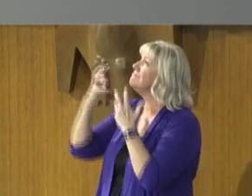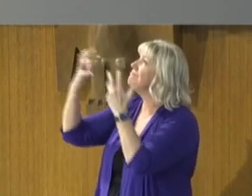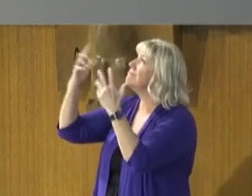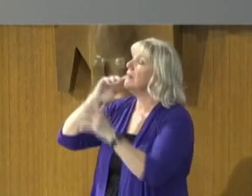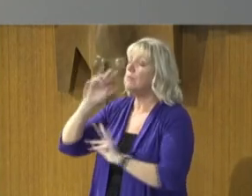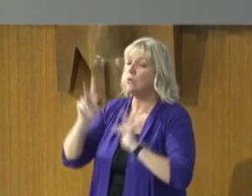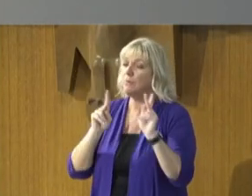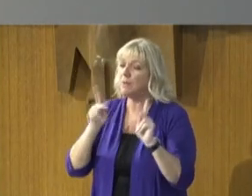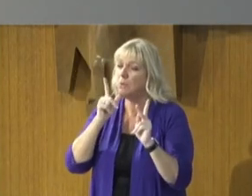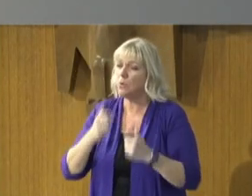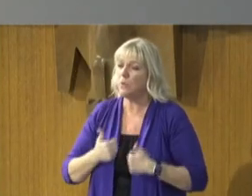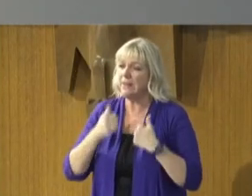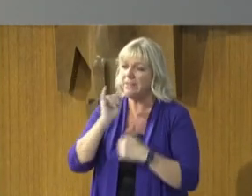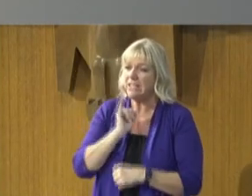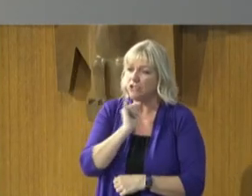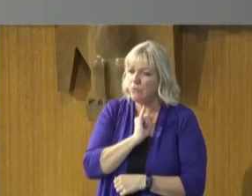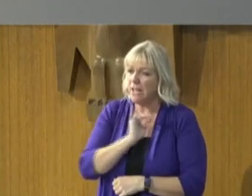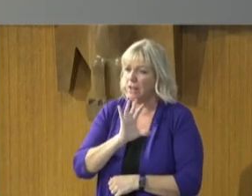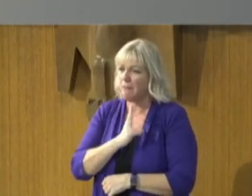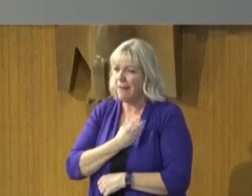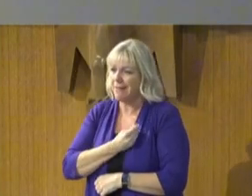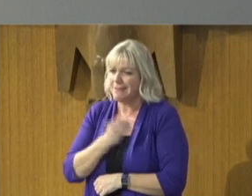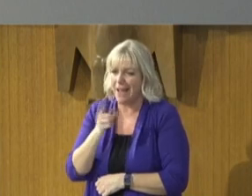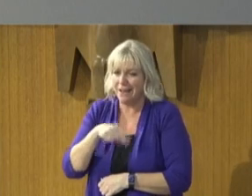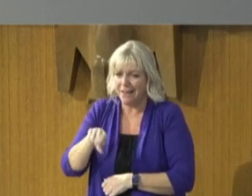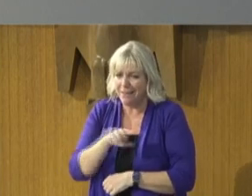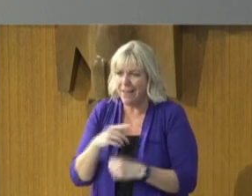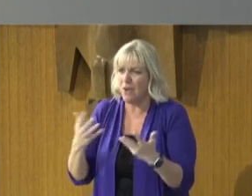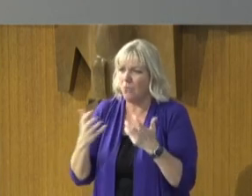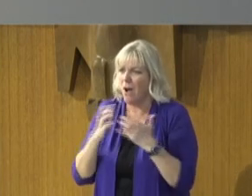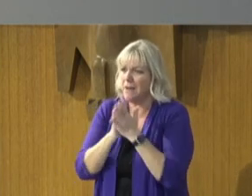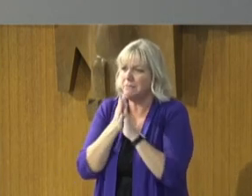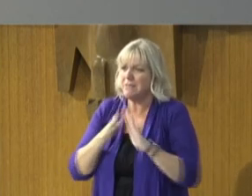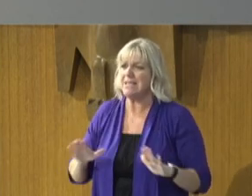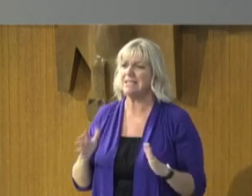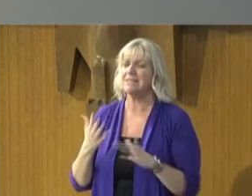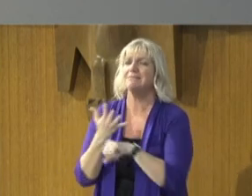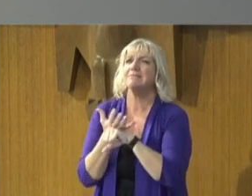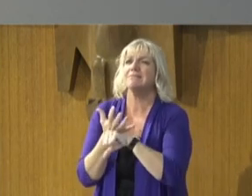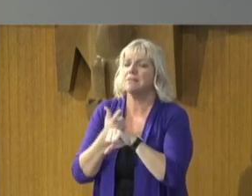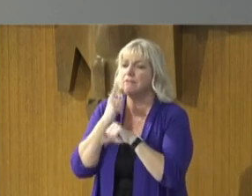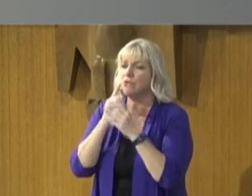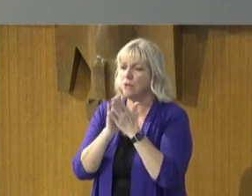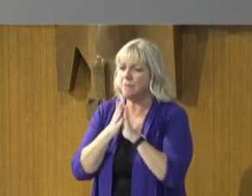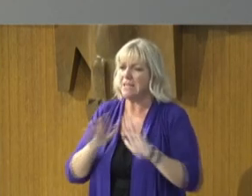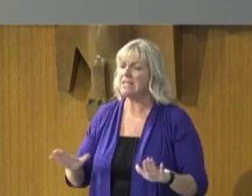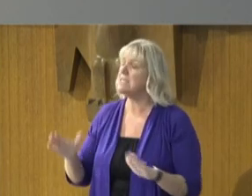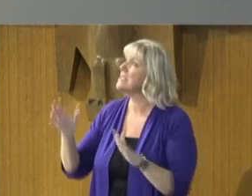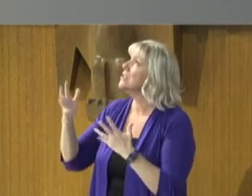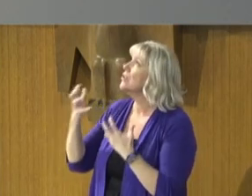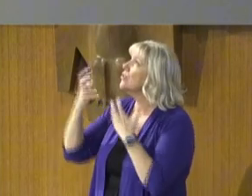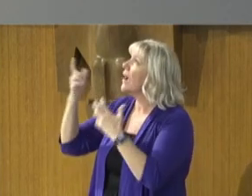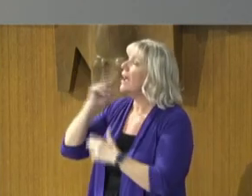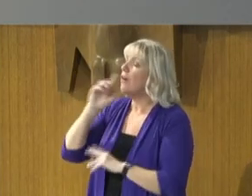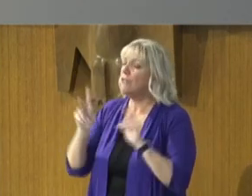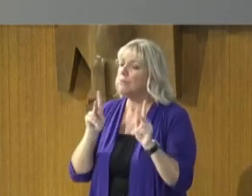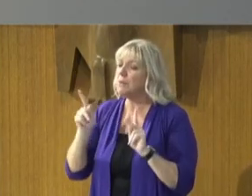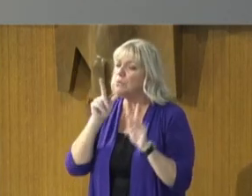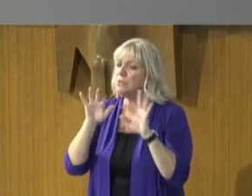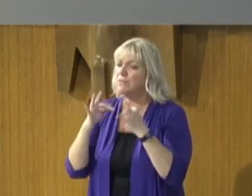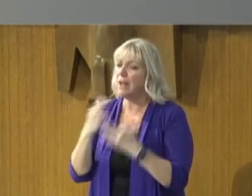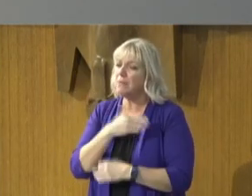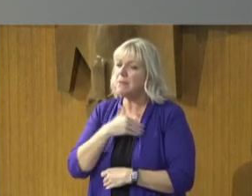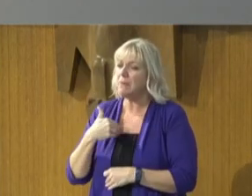live in Israel and Palestine and are longing for peace, desperate for peace. We cry out with those who have lost family members